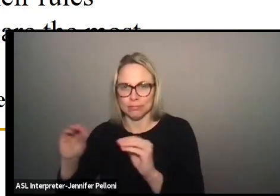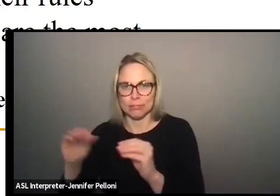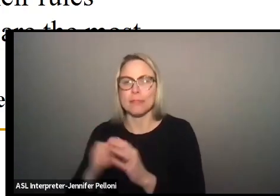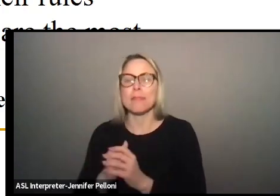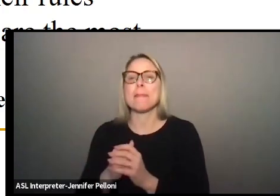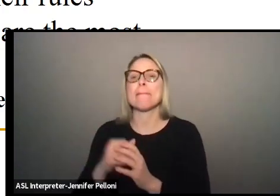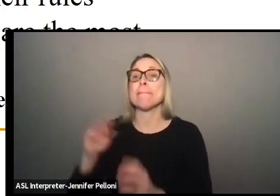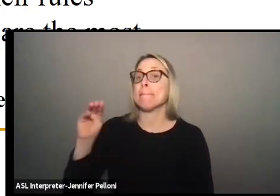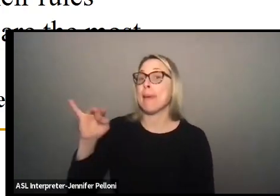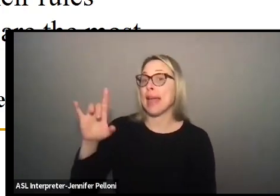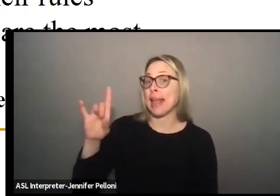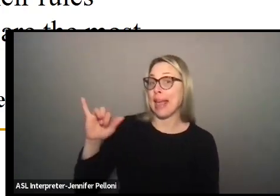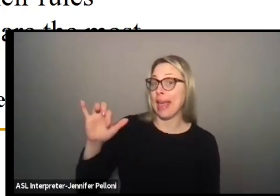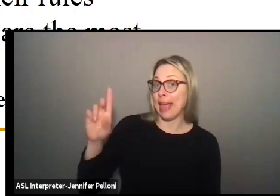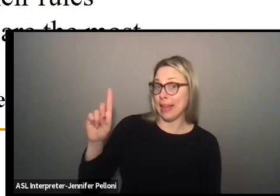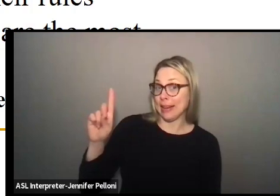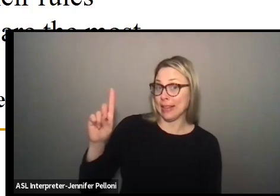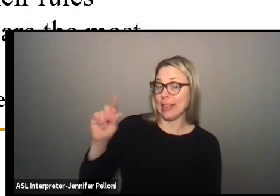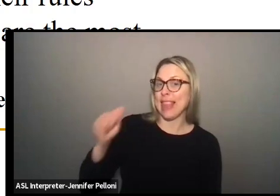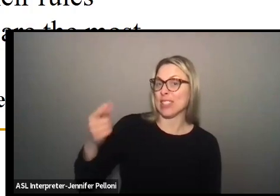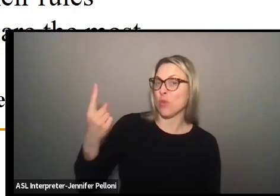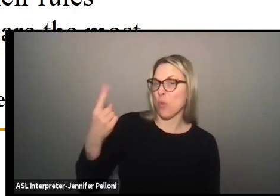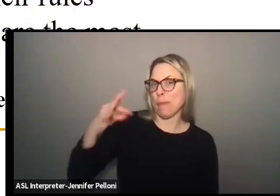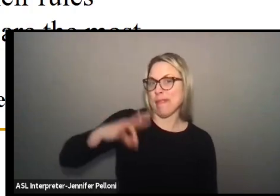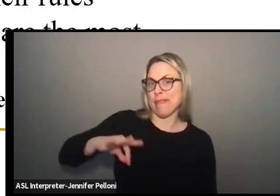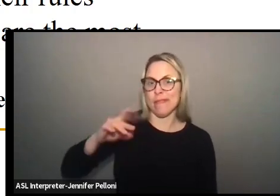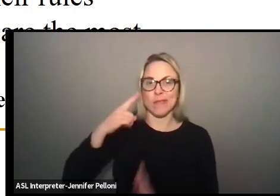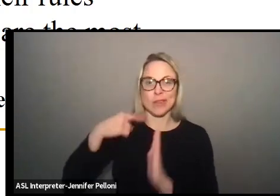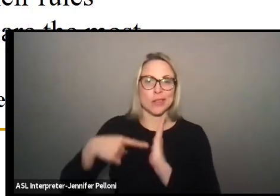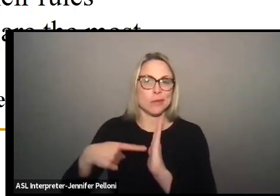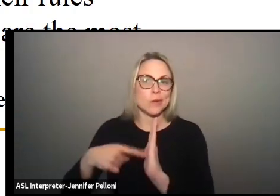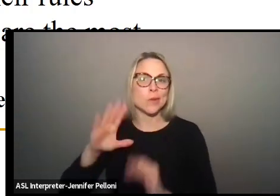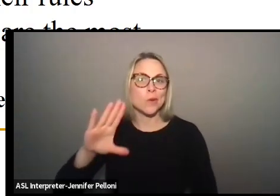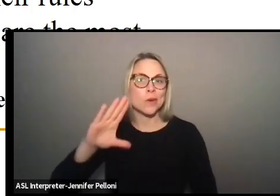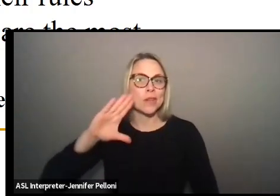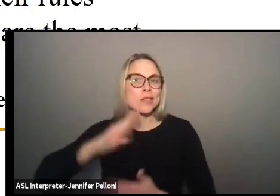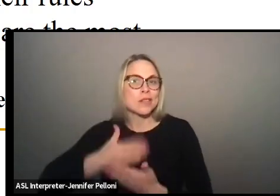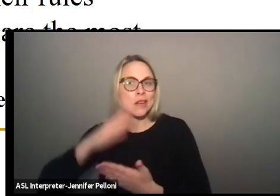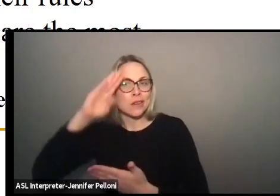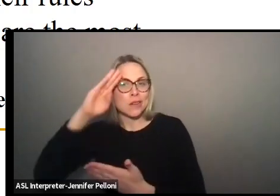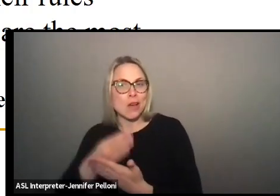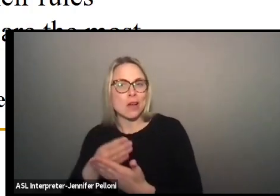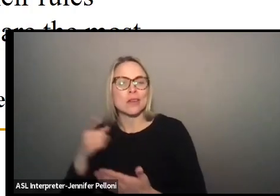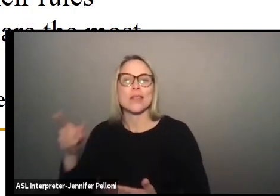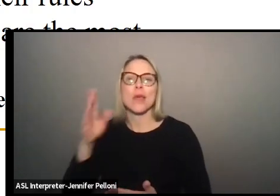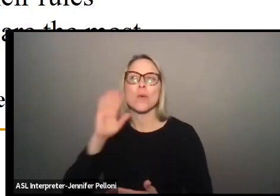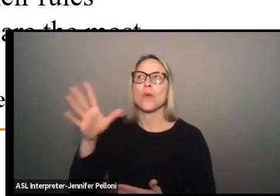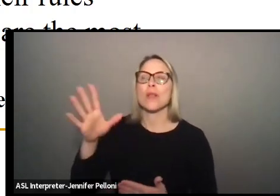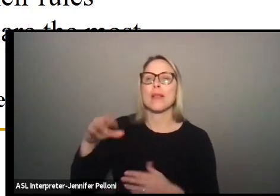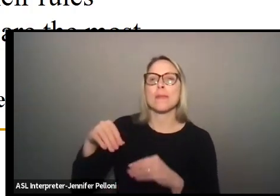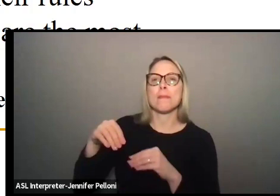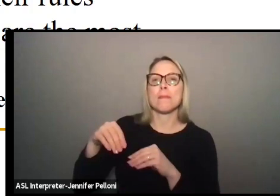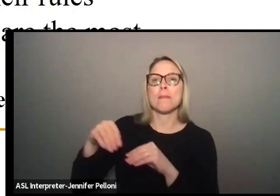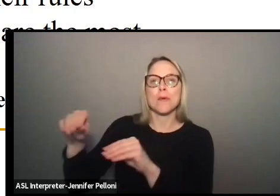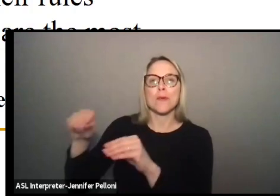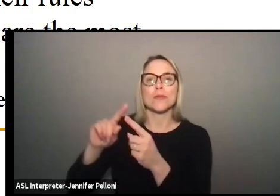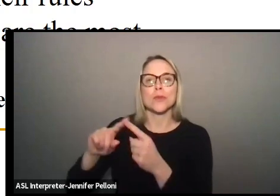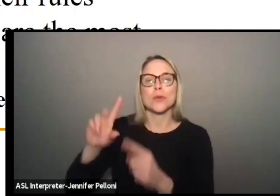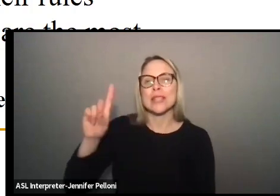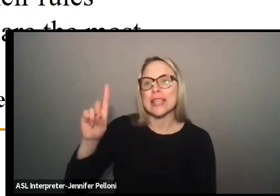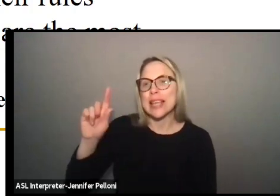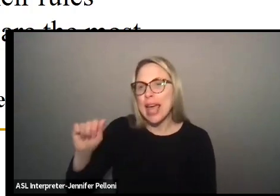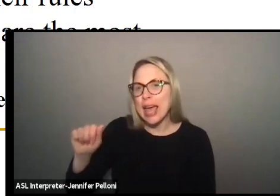the benefit that, let's say your son or daughter is moving into DDA services